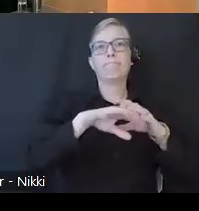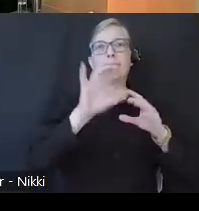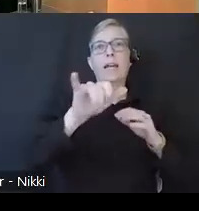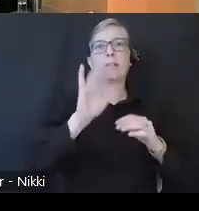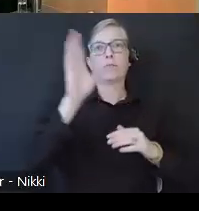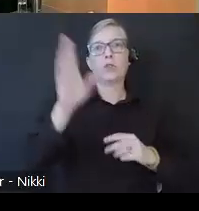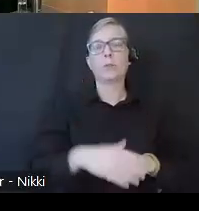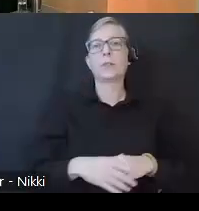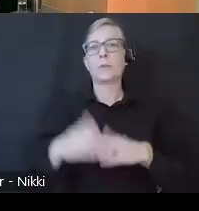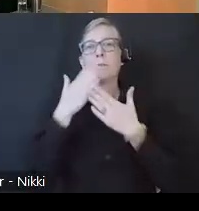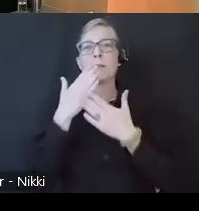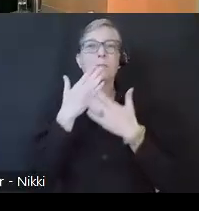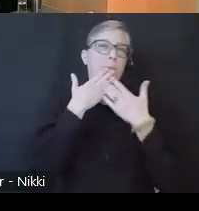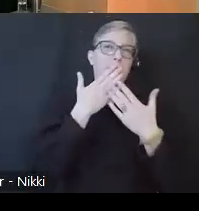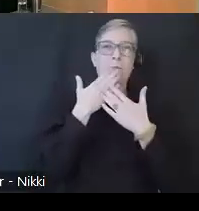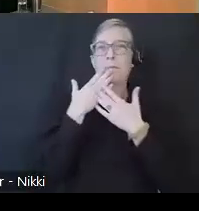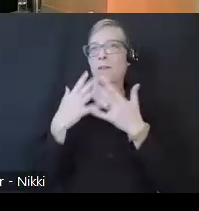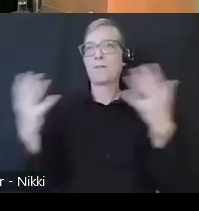I just want to say thank you very much.